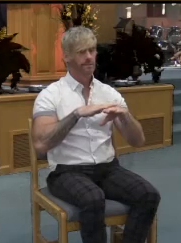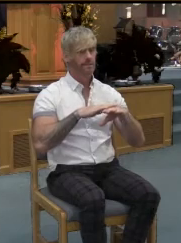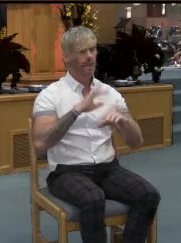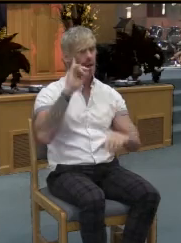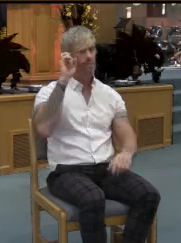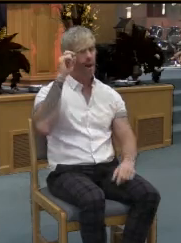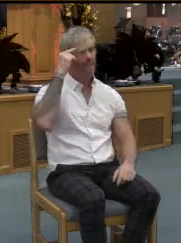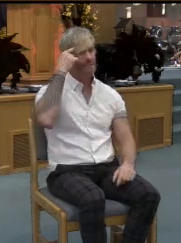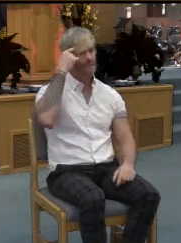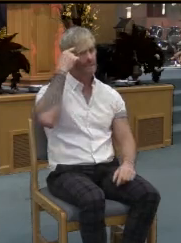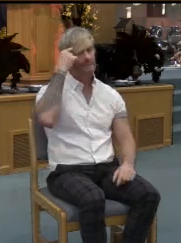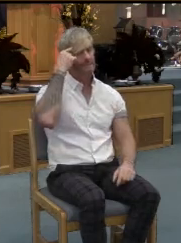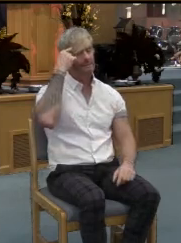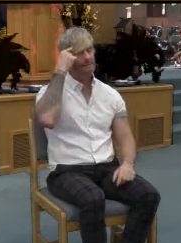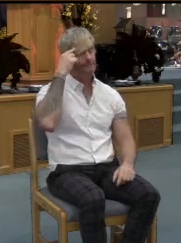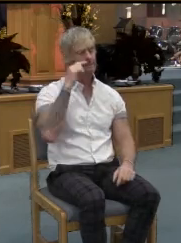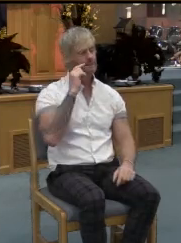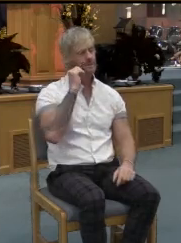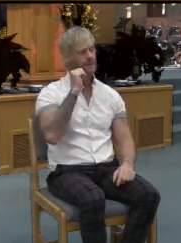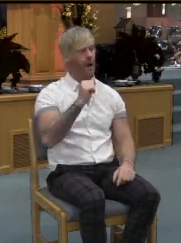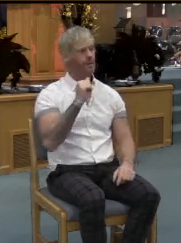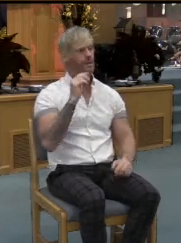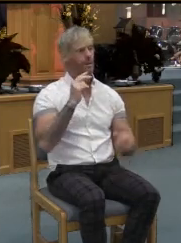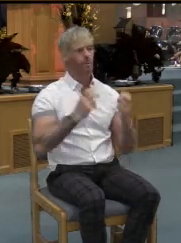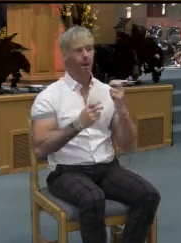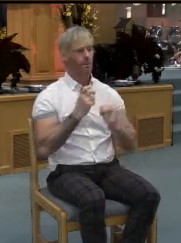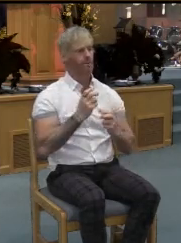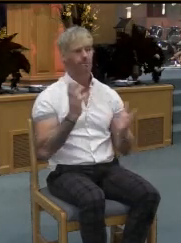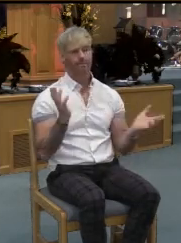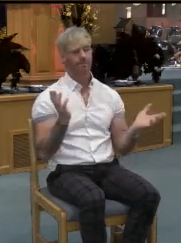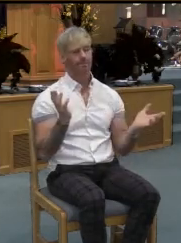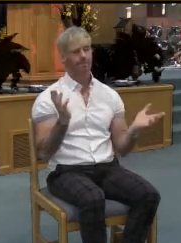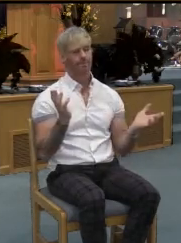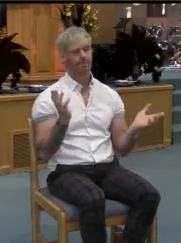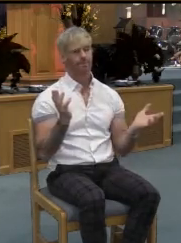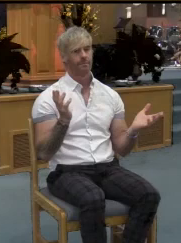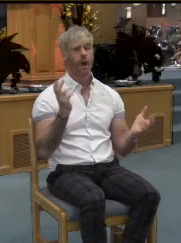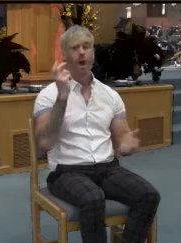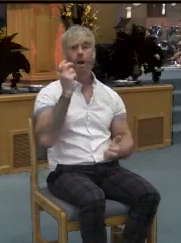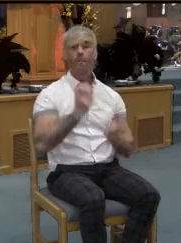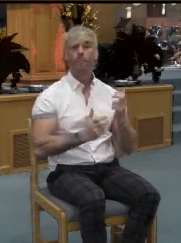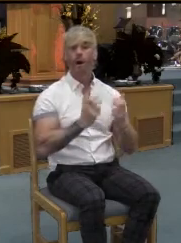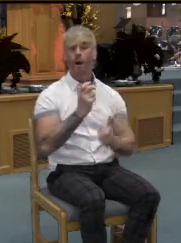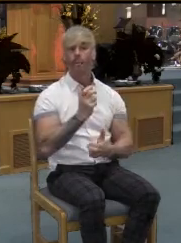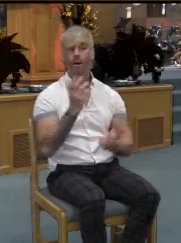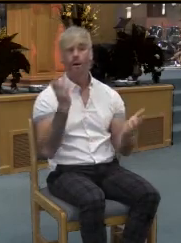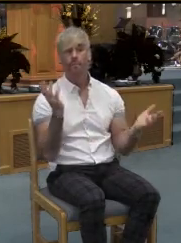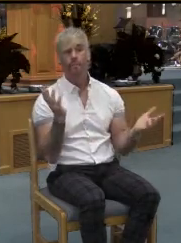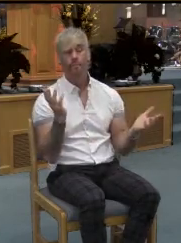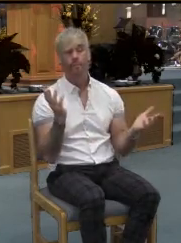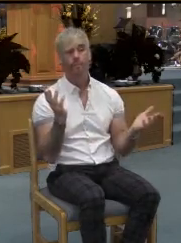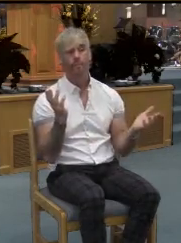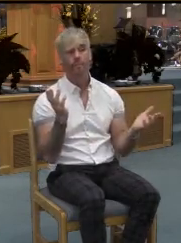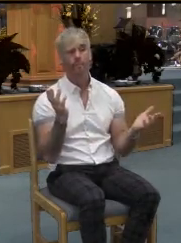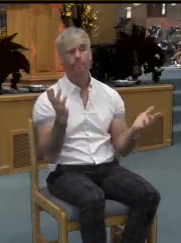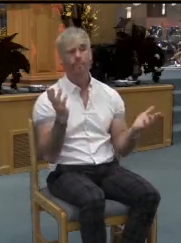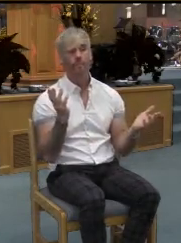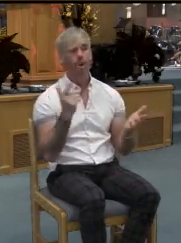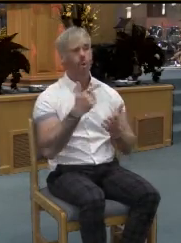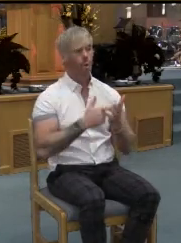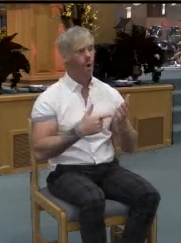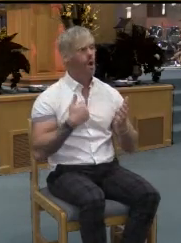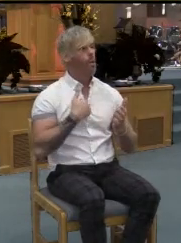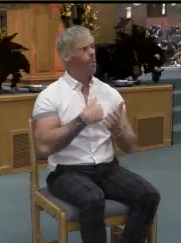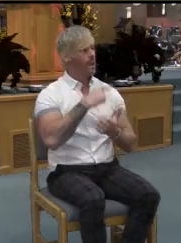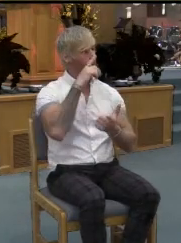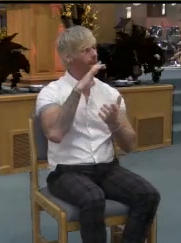Politics are not the problem. The problem is what we